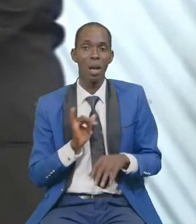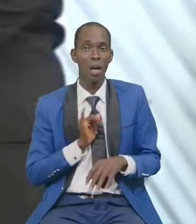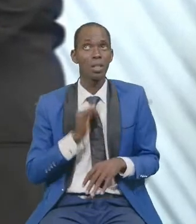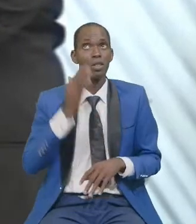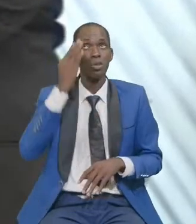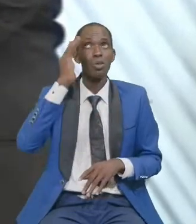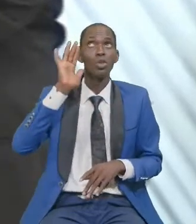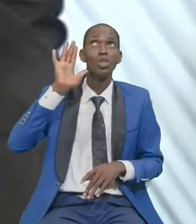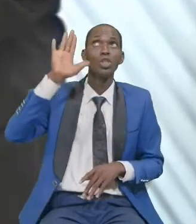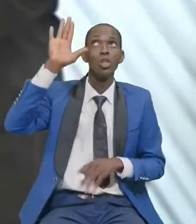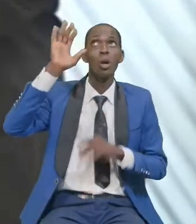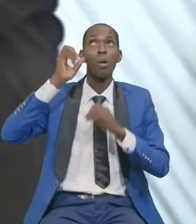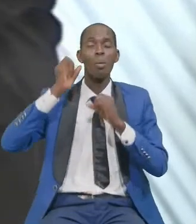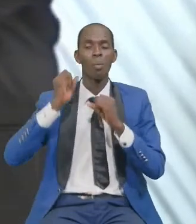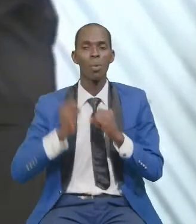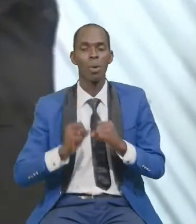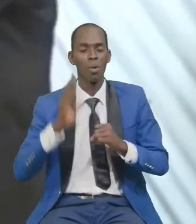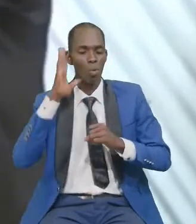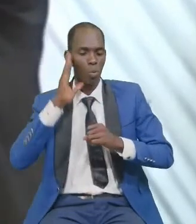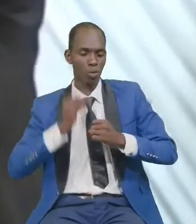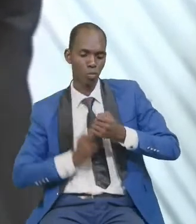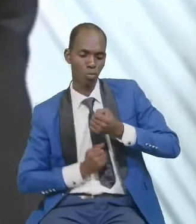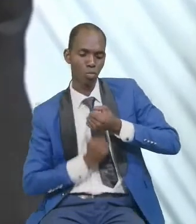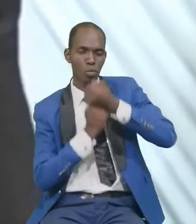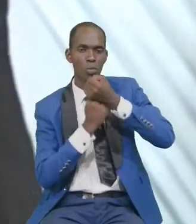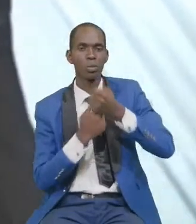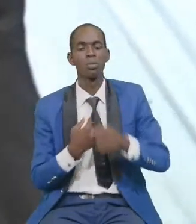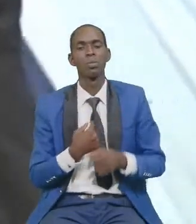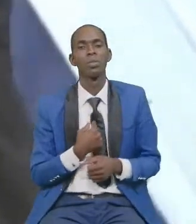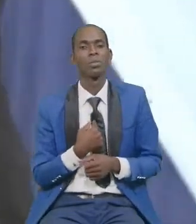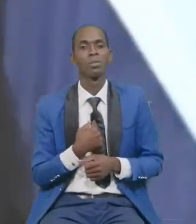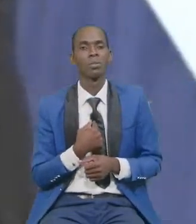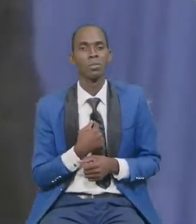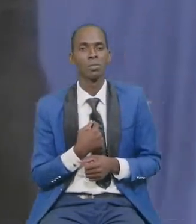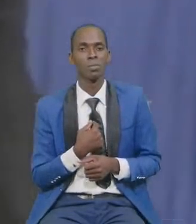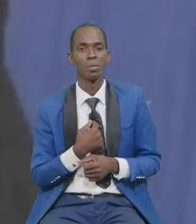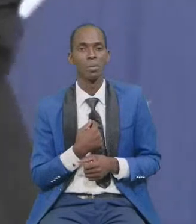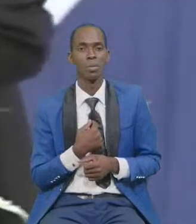power will sustain me.